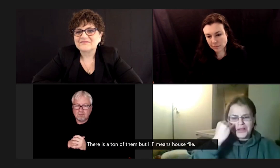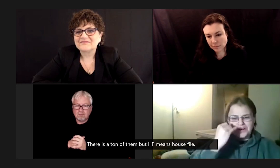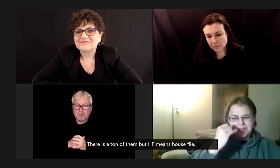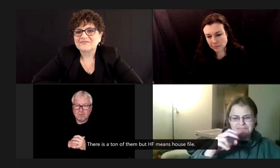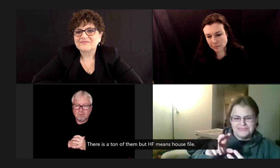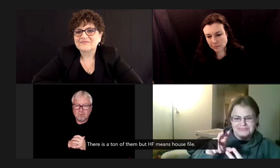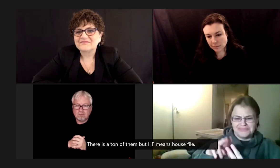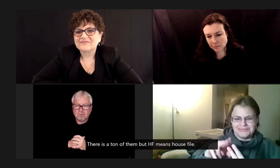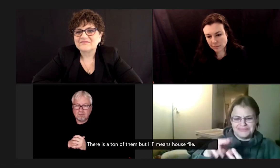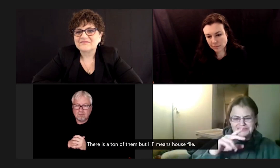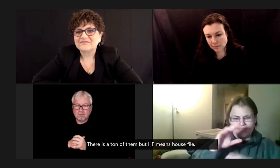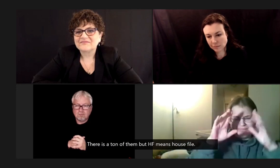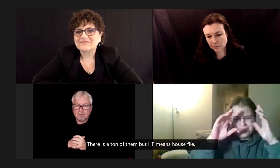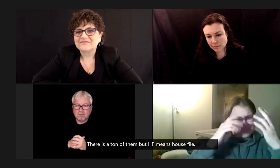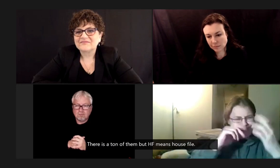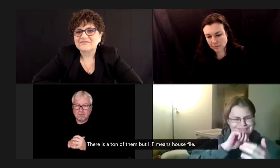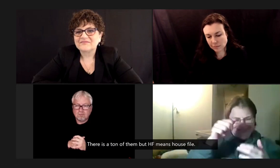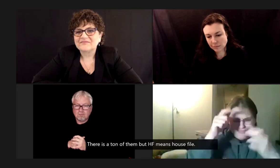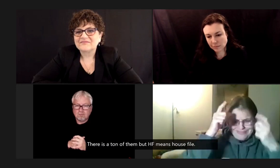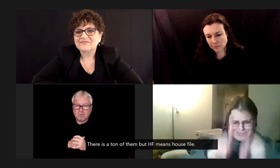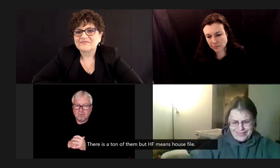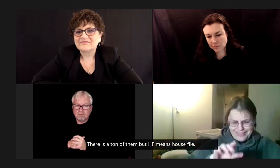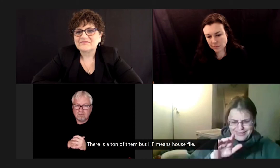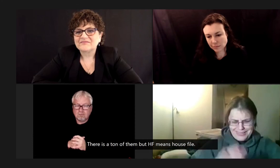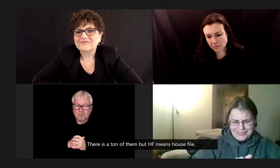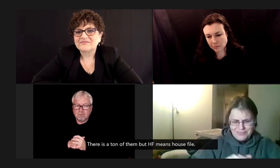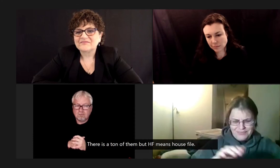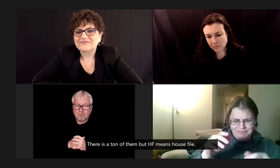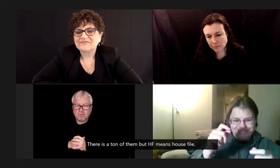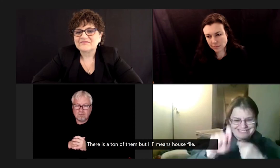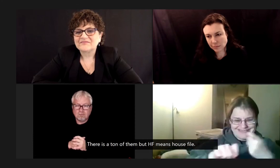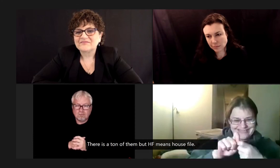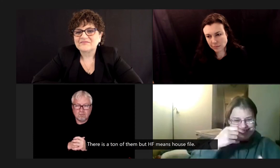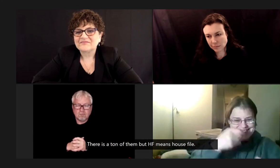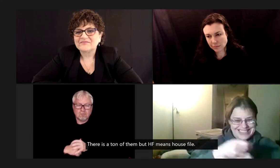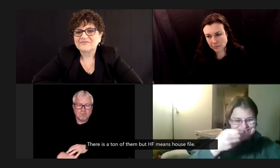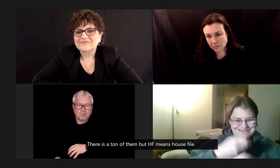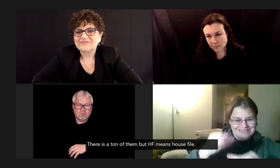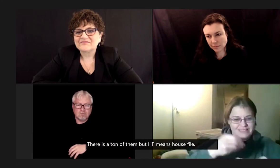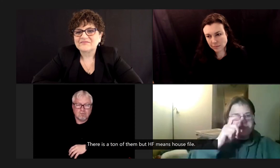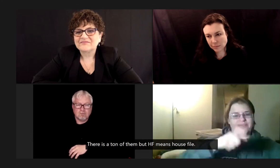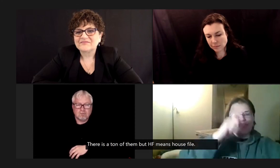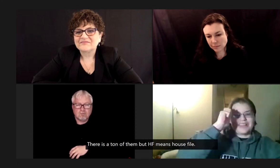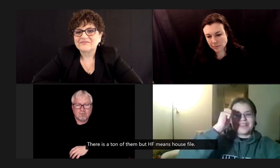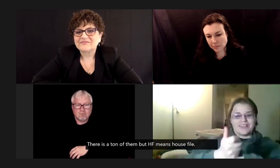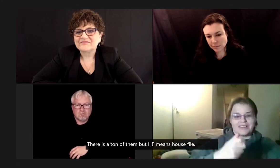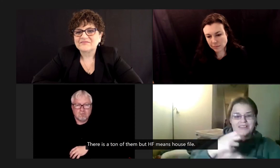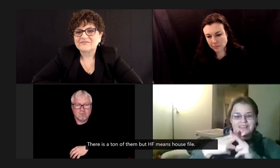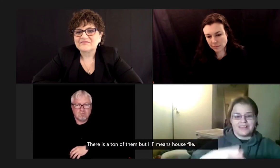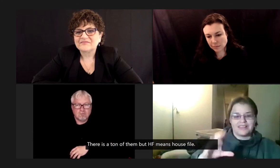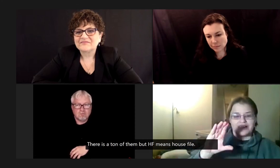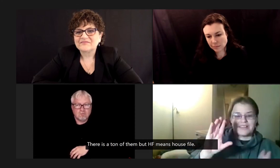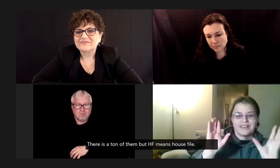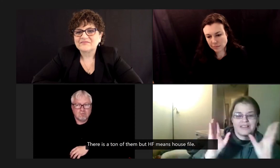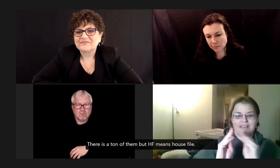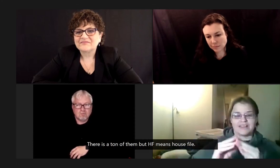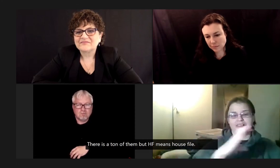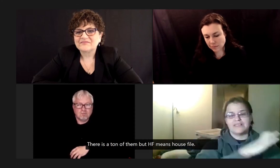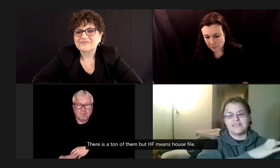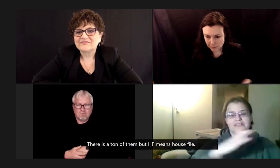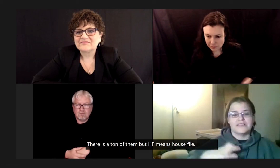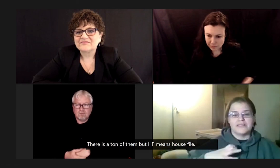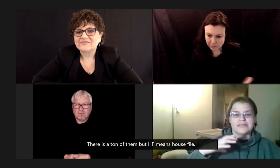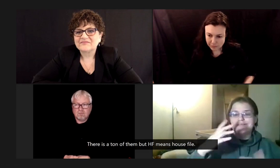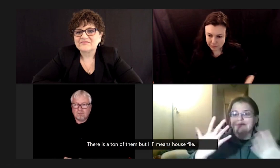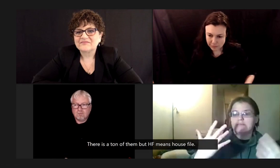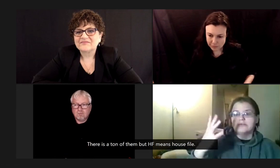SF means Senate file. So if you're looking and trying to figure out where it is and what specific number